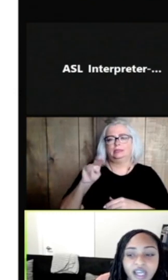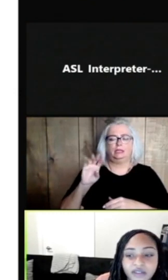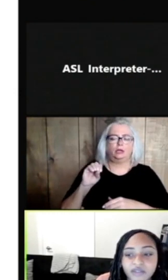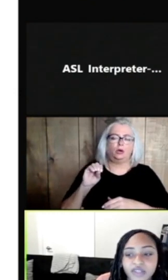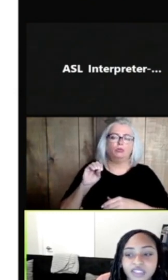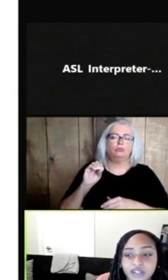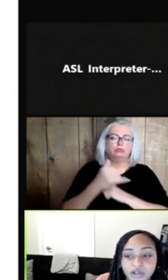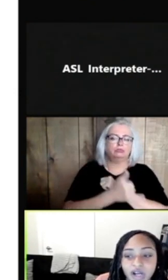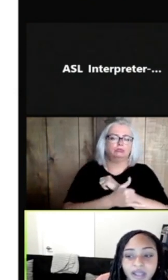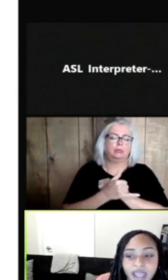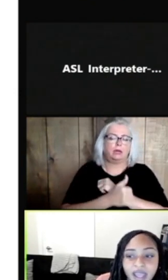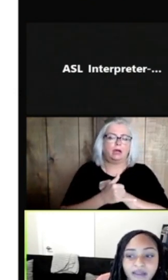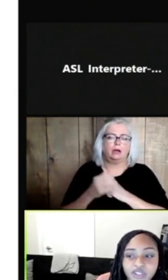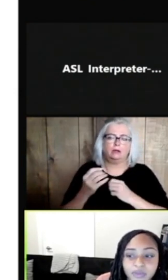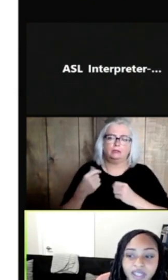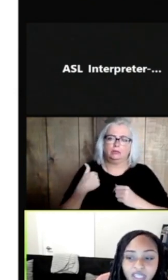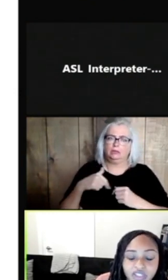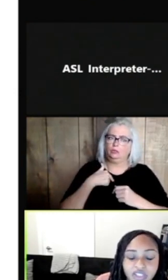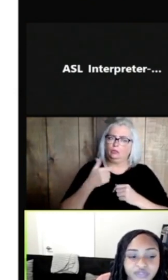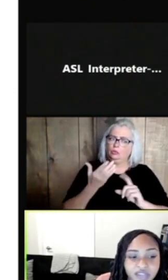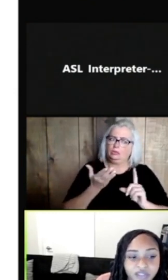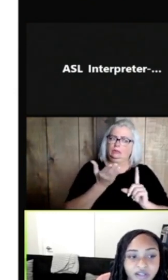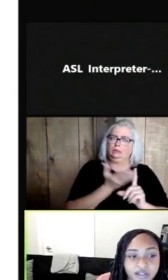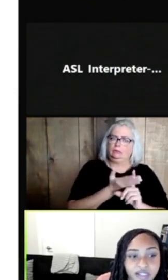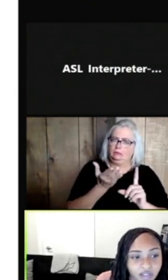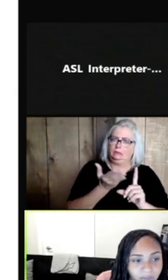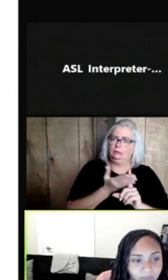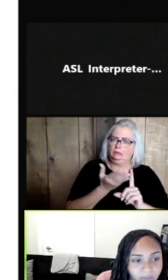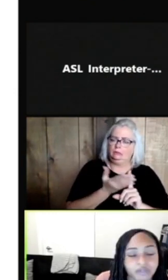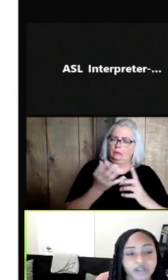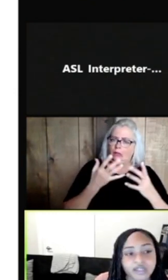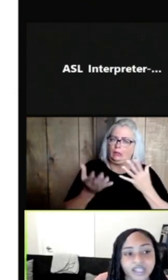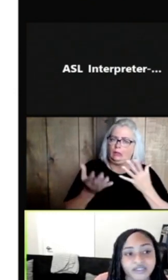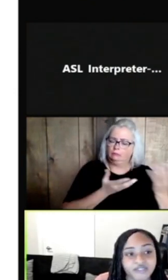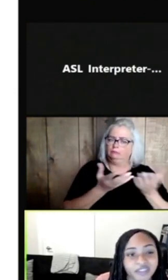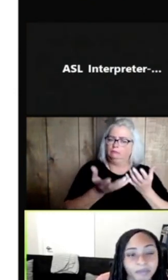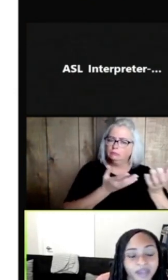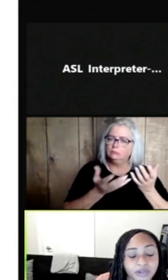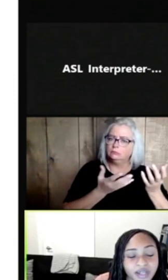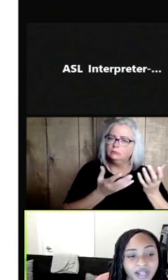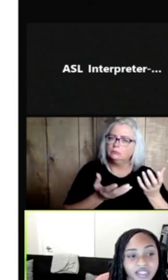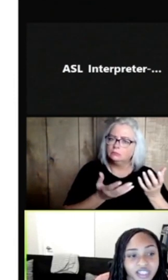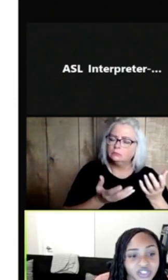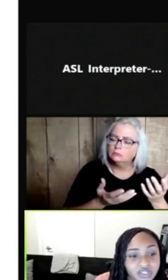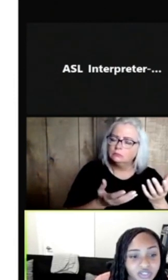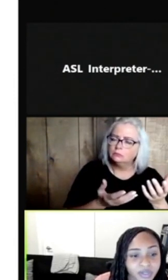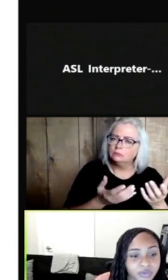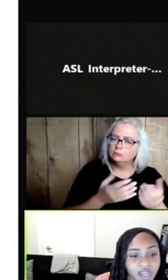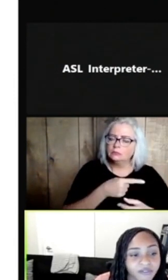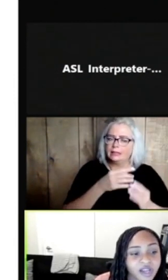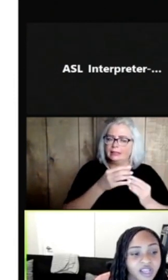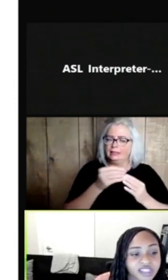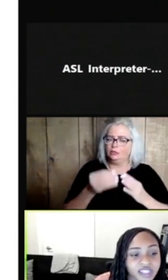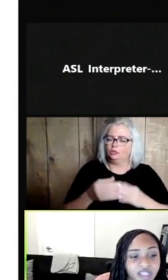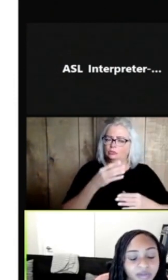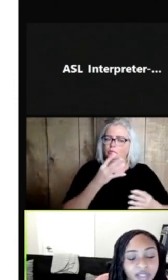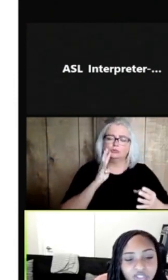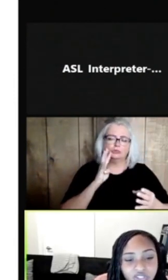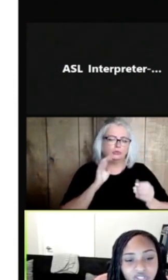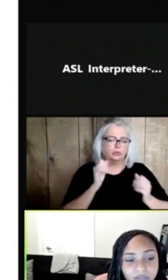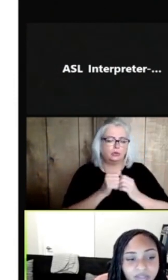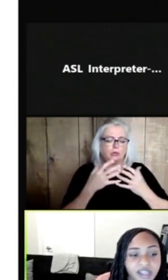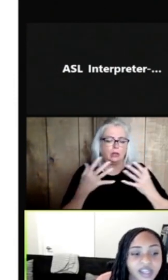took a lot of convincing on our behalf to engage these faith leaders, and Loma University is a faith-based organization, so we do have